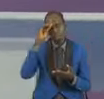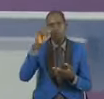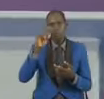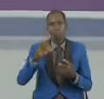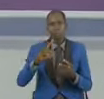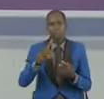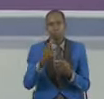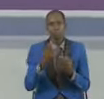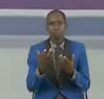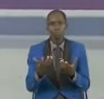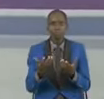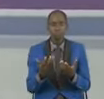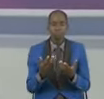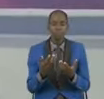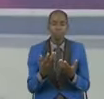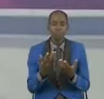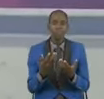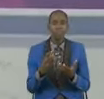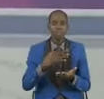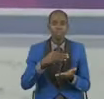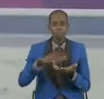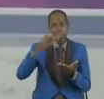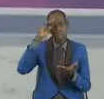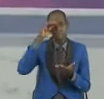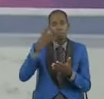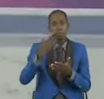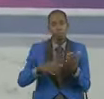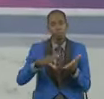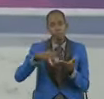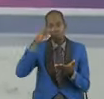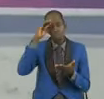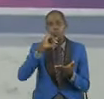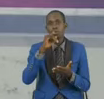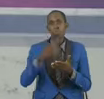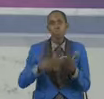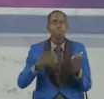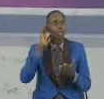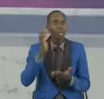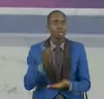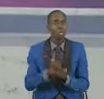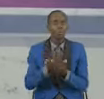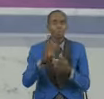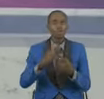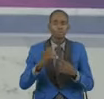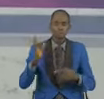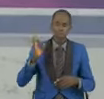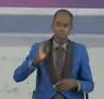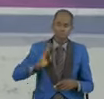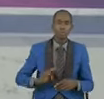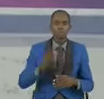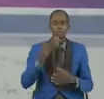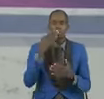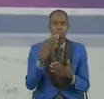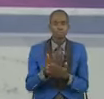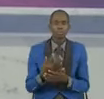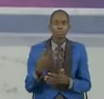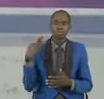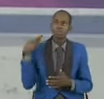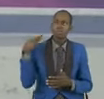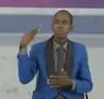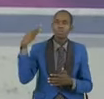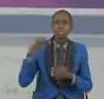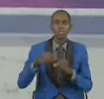you learn is what will make you earn a good position in life, a good job